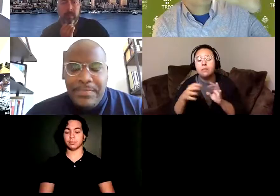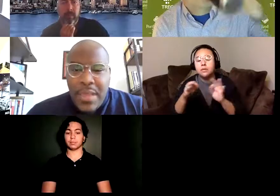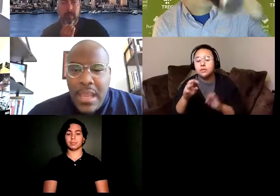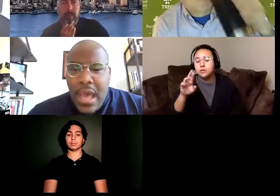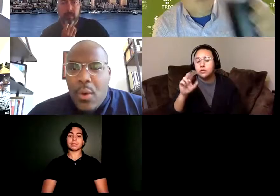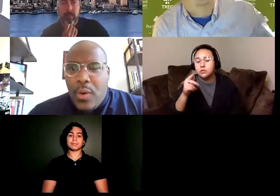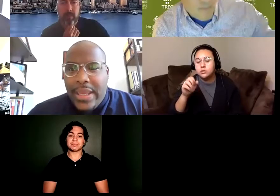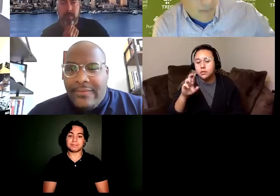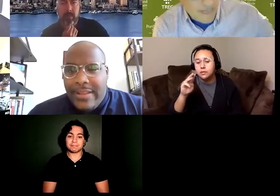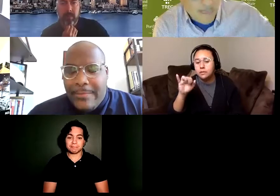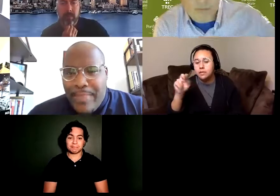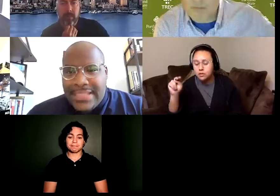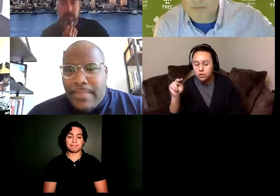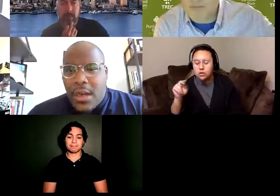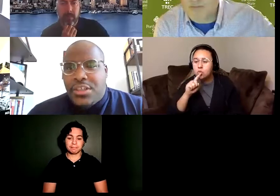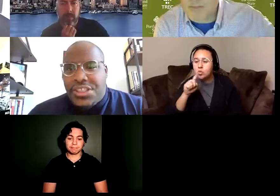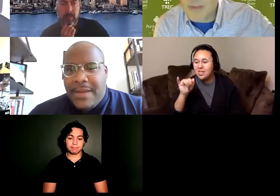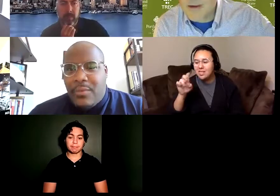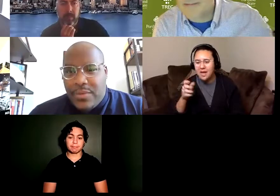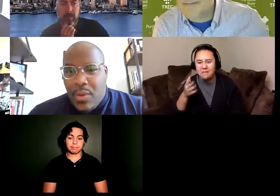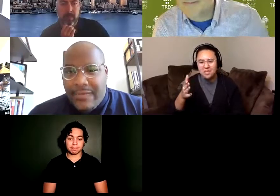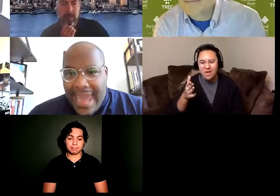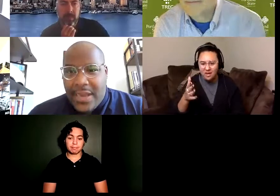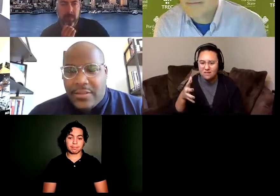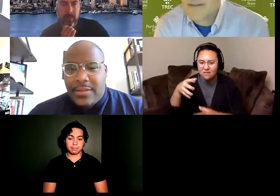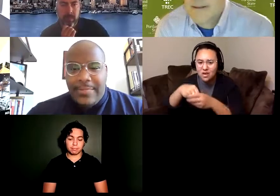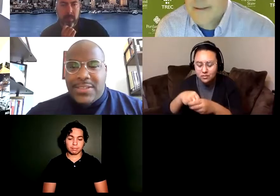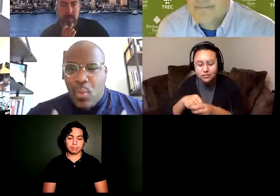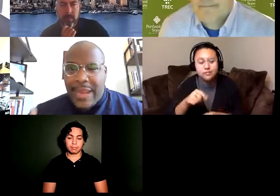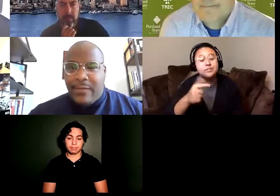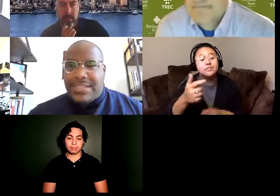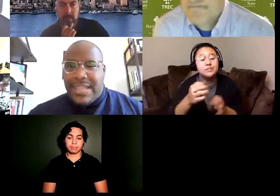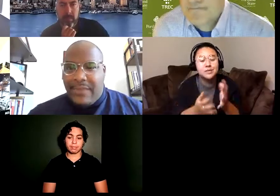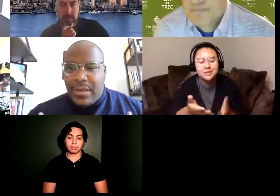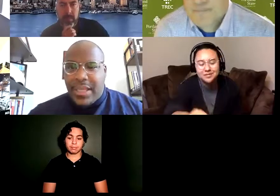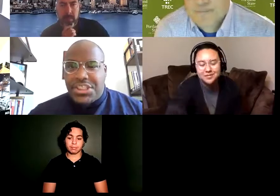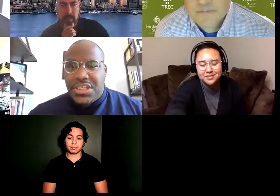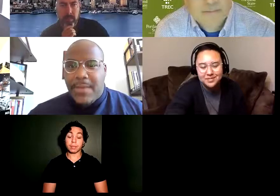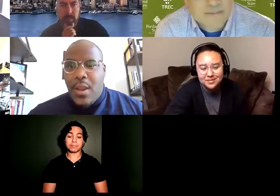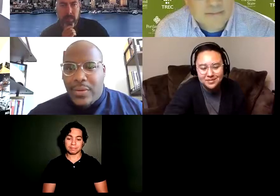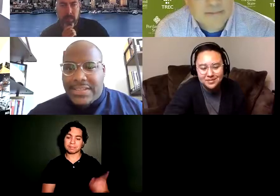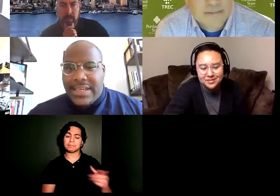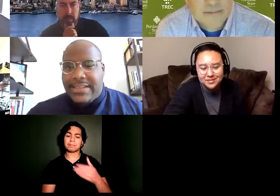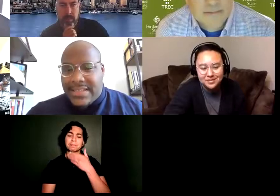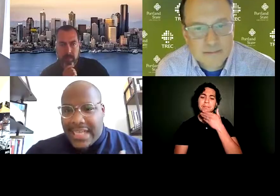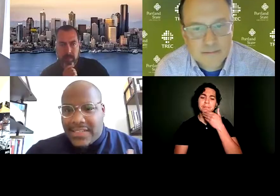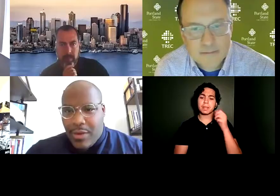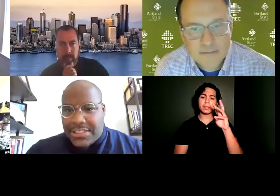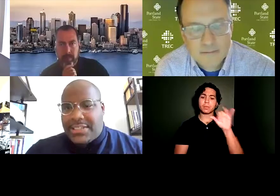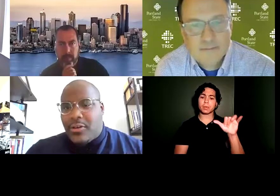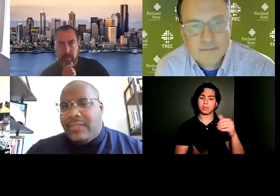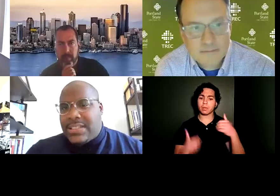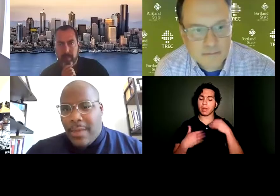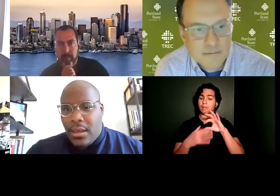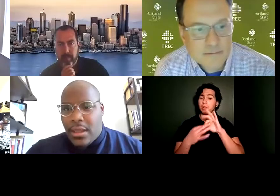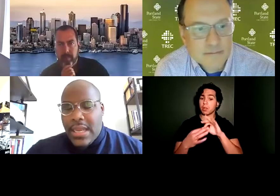is. The best partnership that we've had, or the best way for us to have the relationship with a city the size of